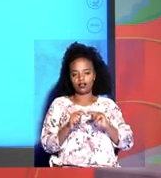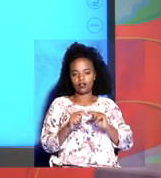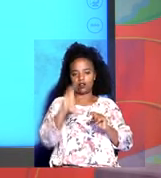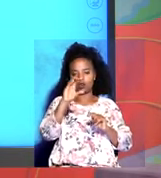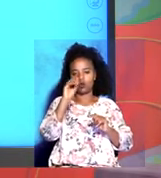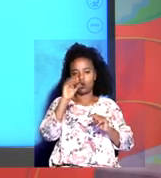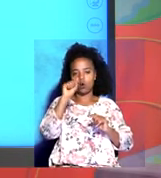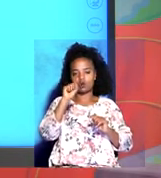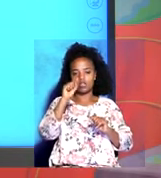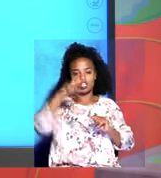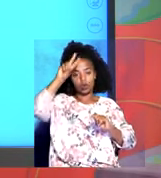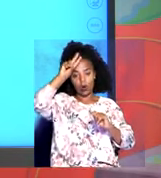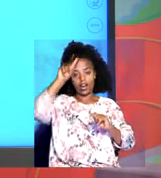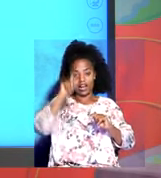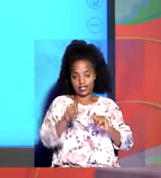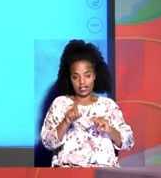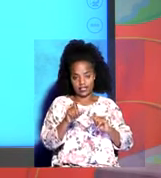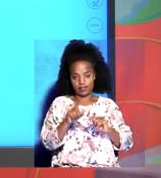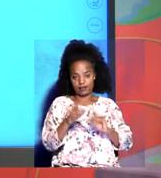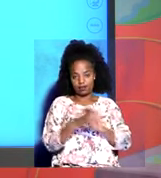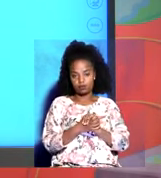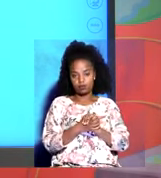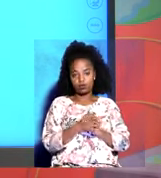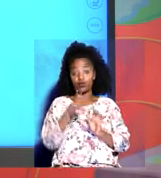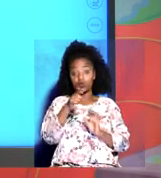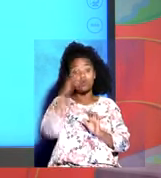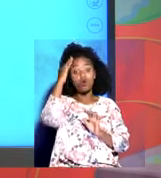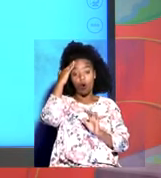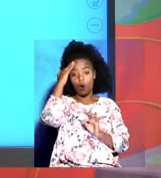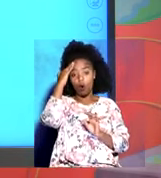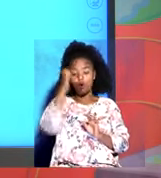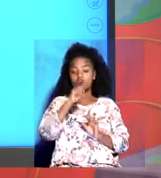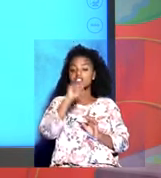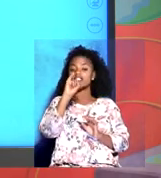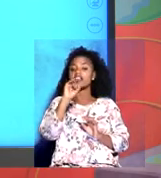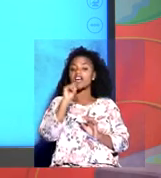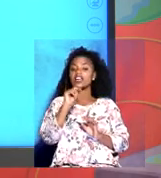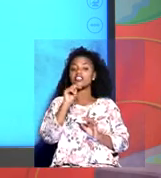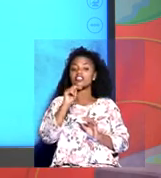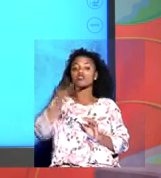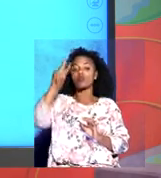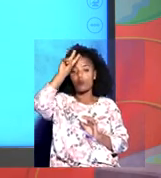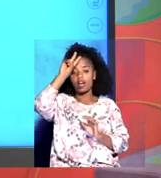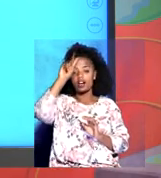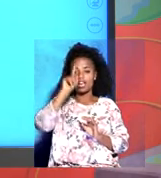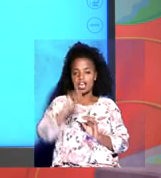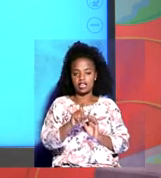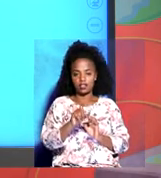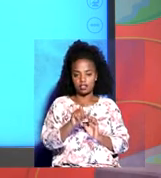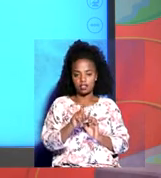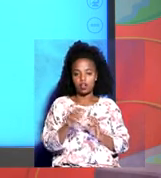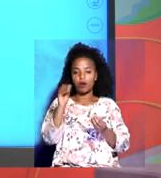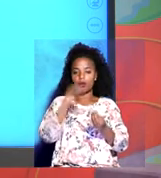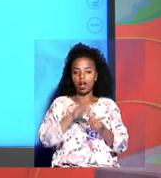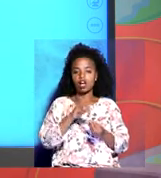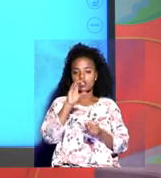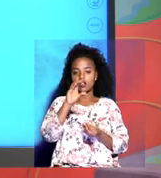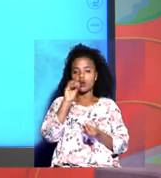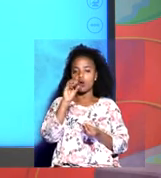Cos squared x, you know this, sin squared x